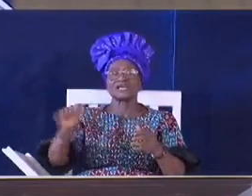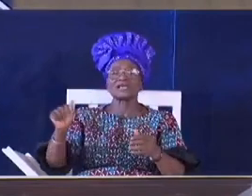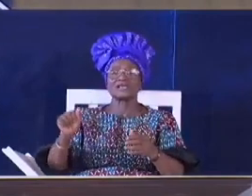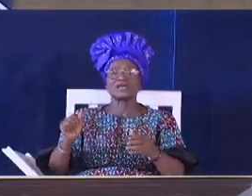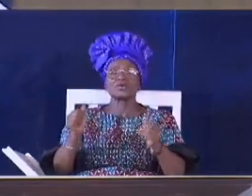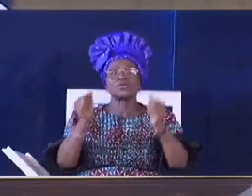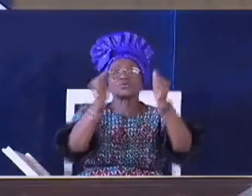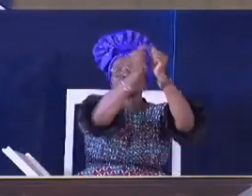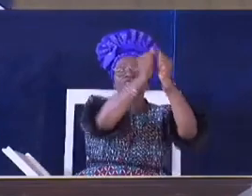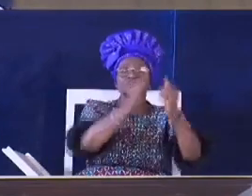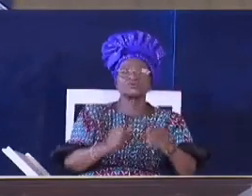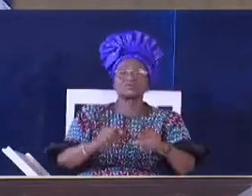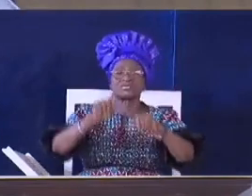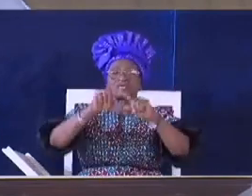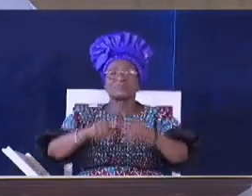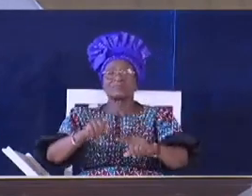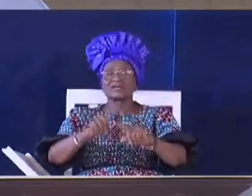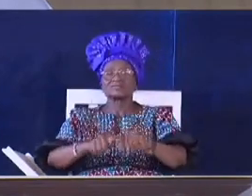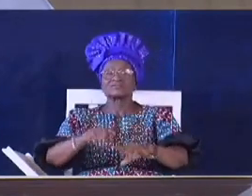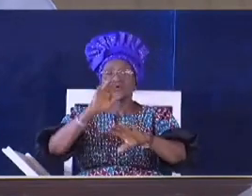the size of the trailer.